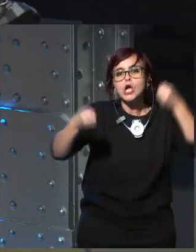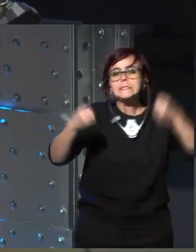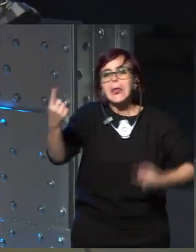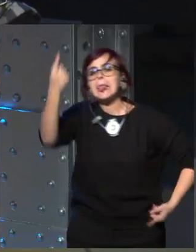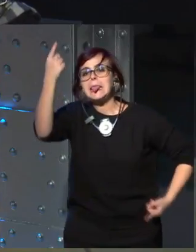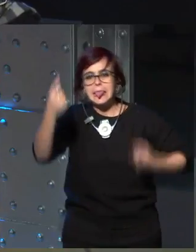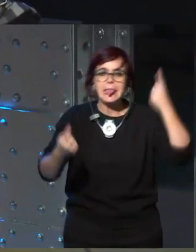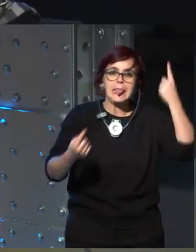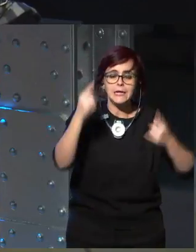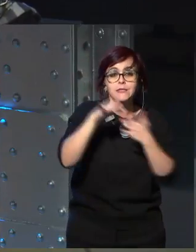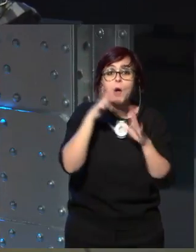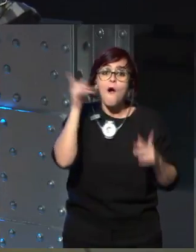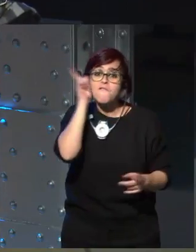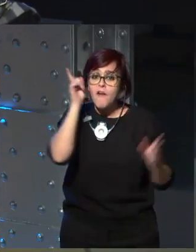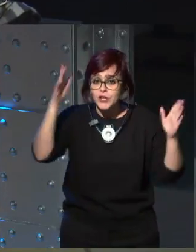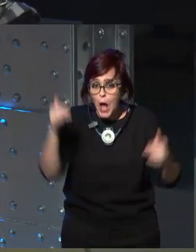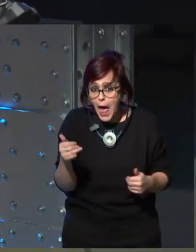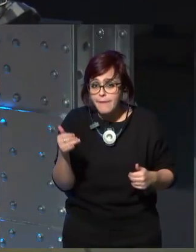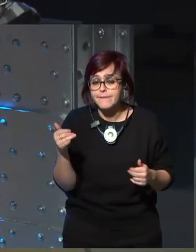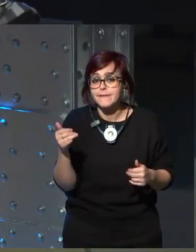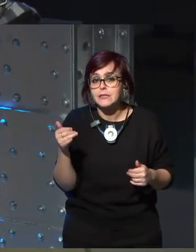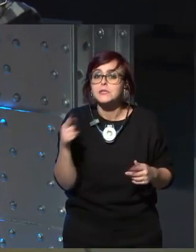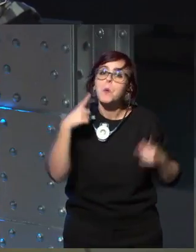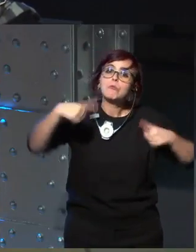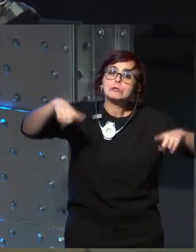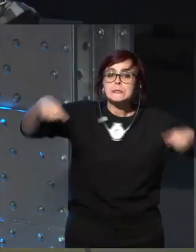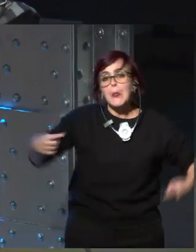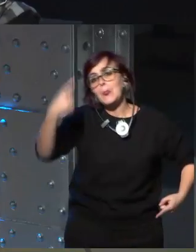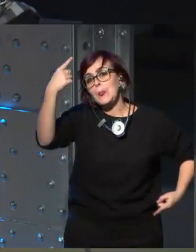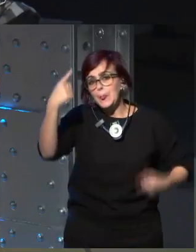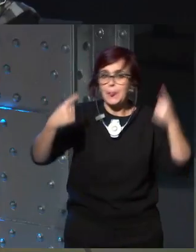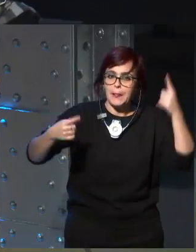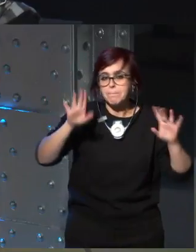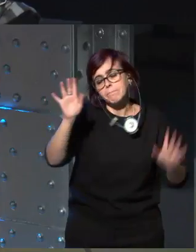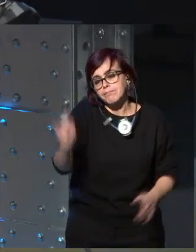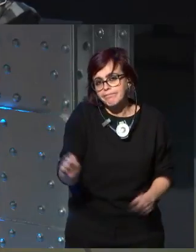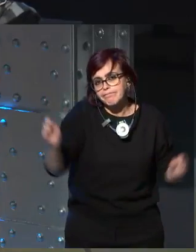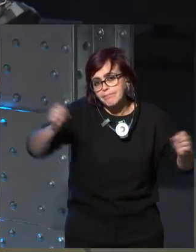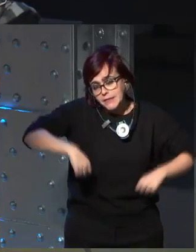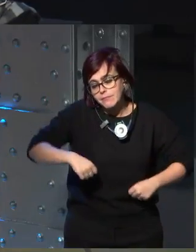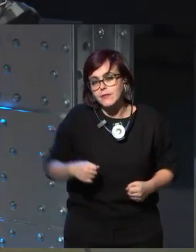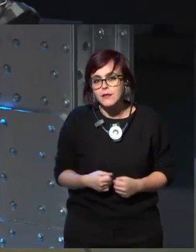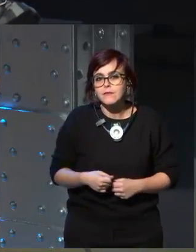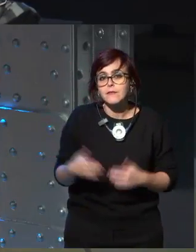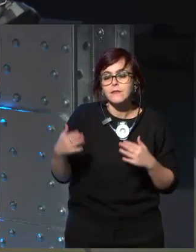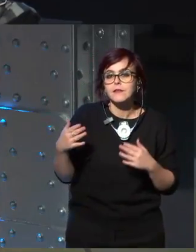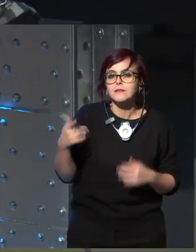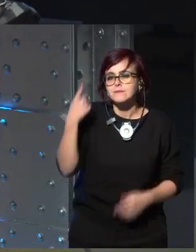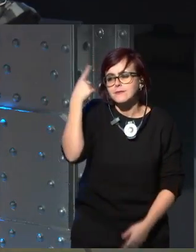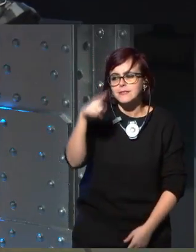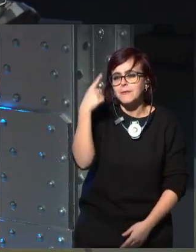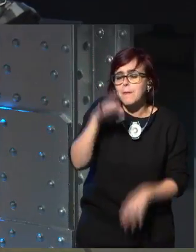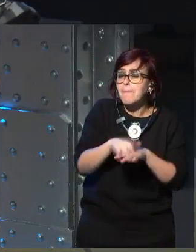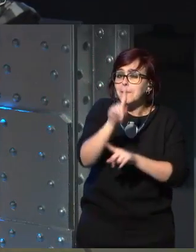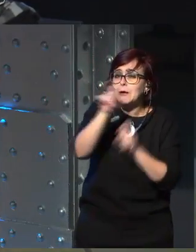say that. No. If I've got my phone working, it will be listening to music. Thank